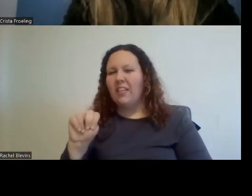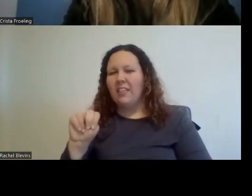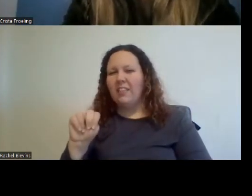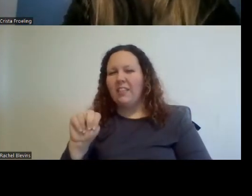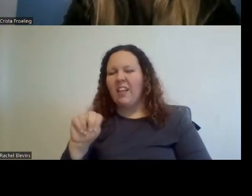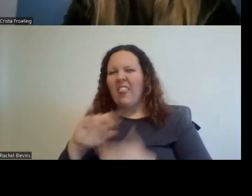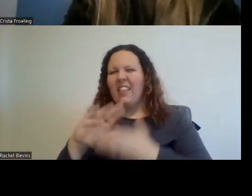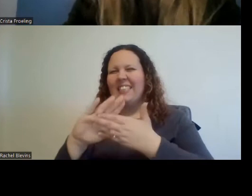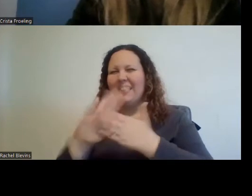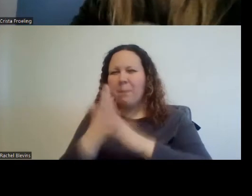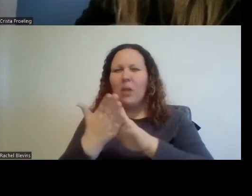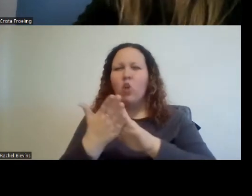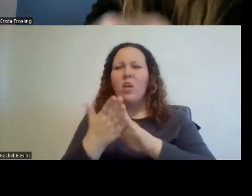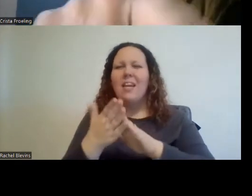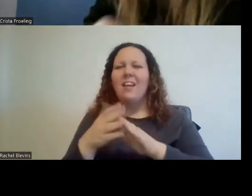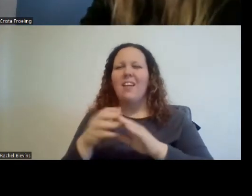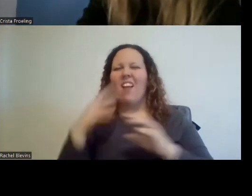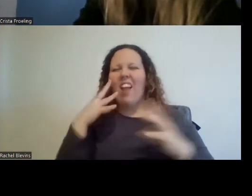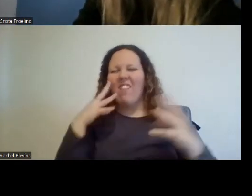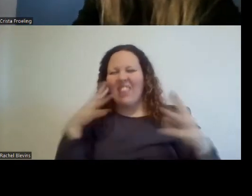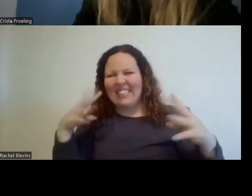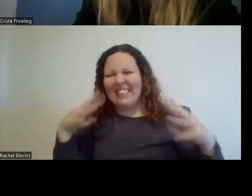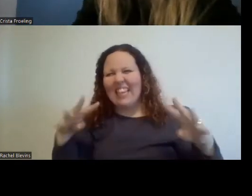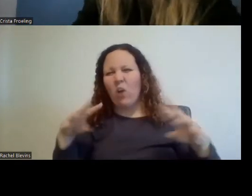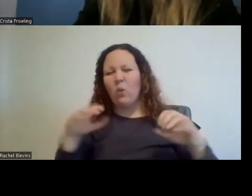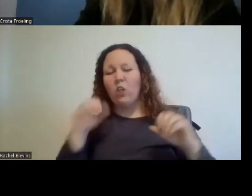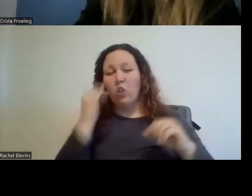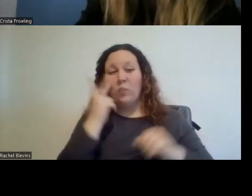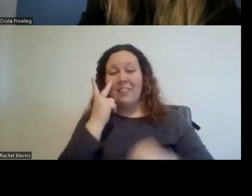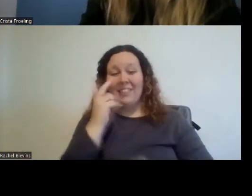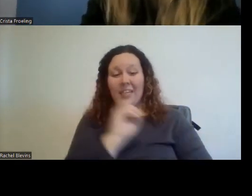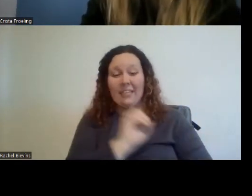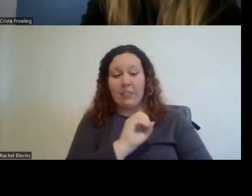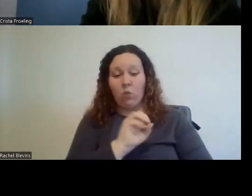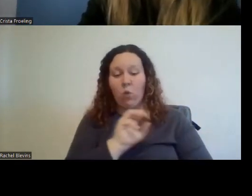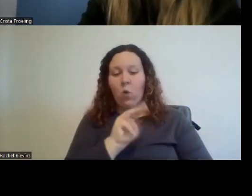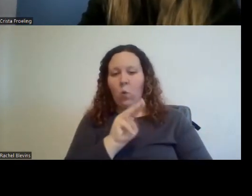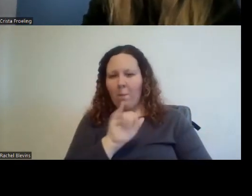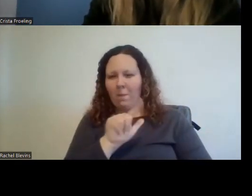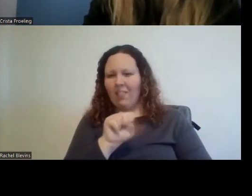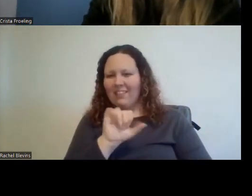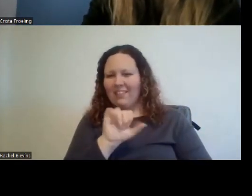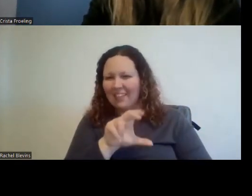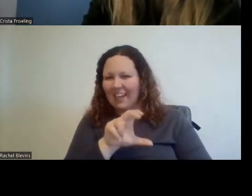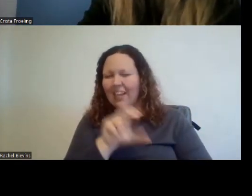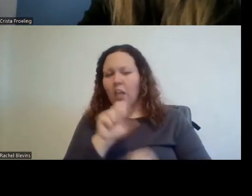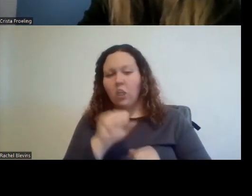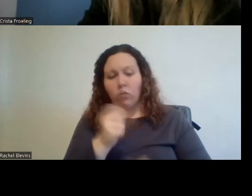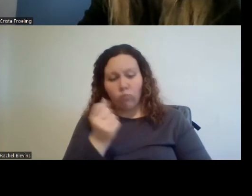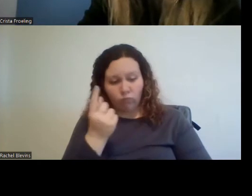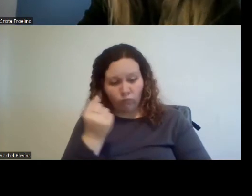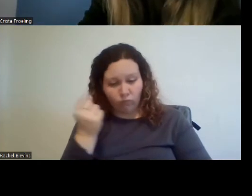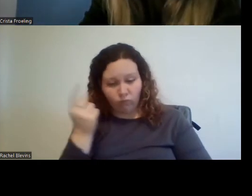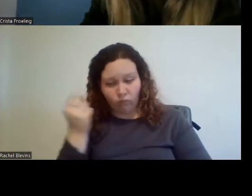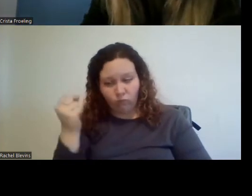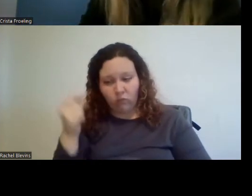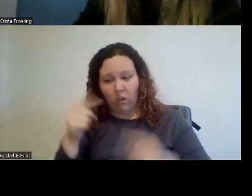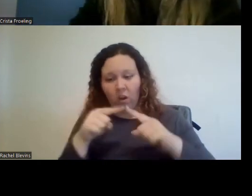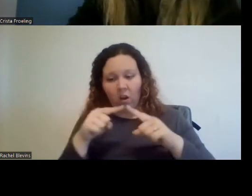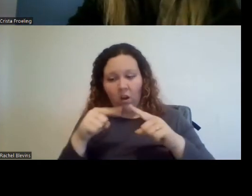sound. So you see at 0 milliseconds, you can understand it, You get down to